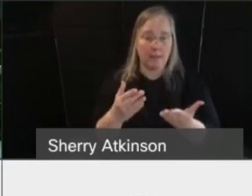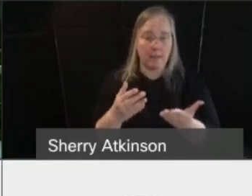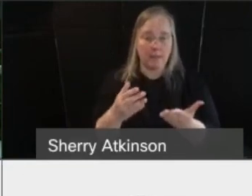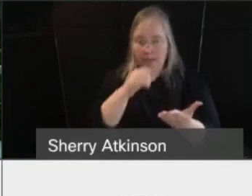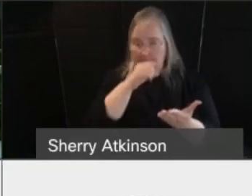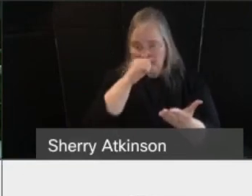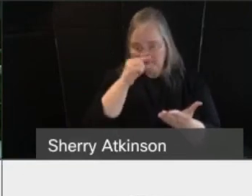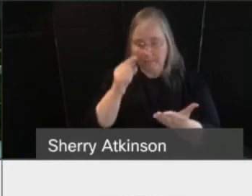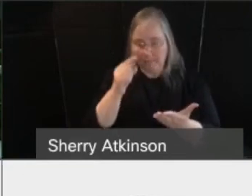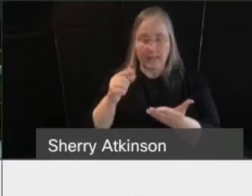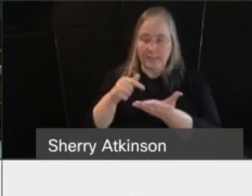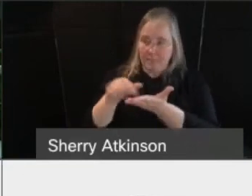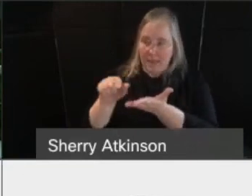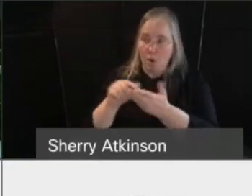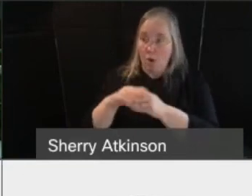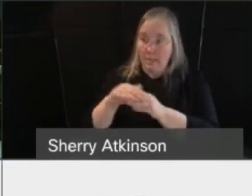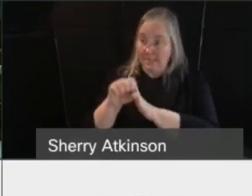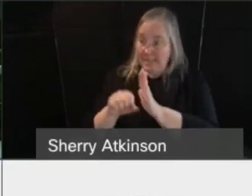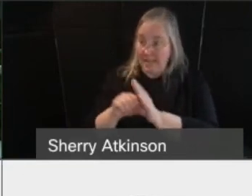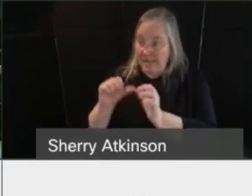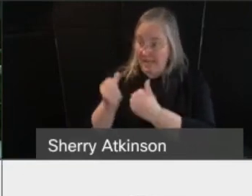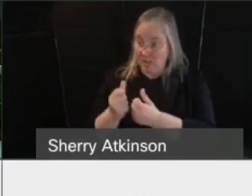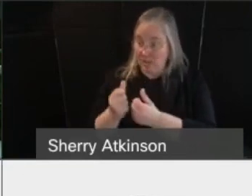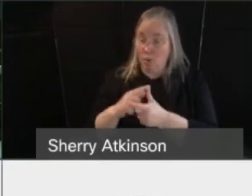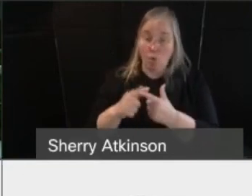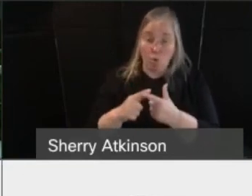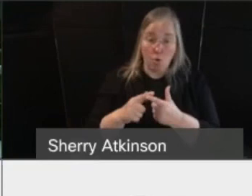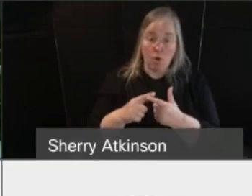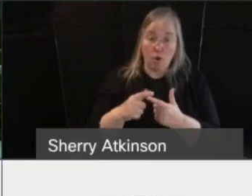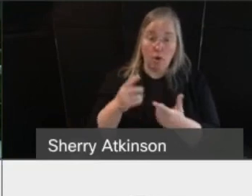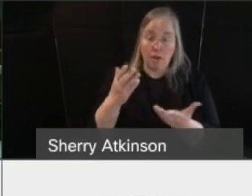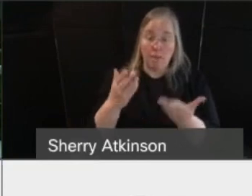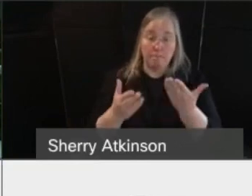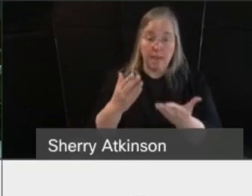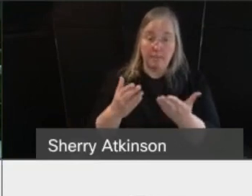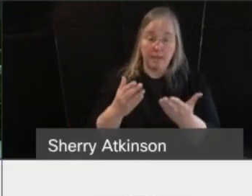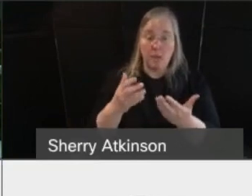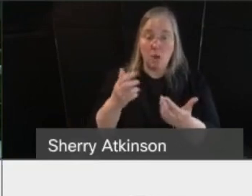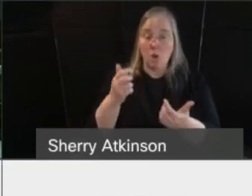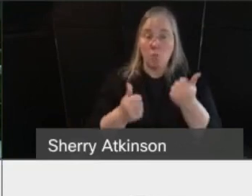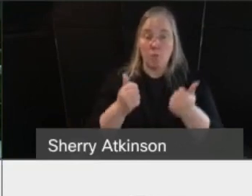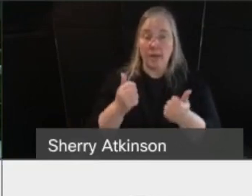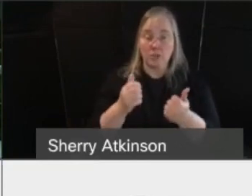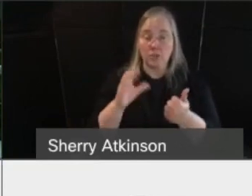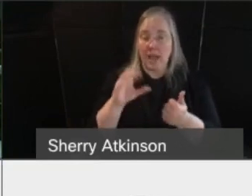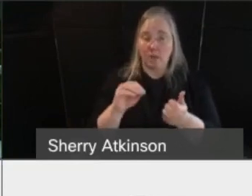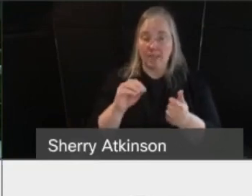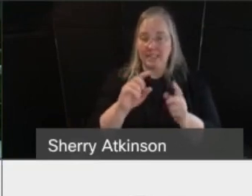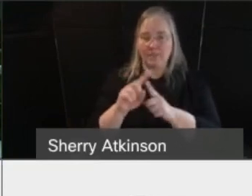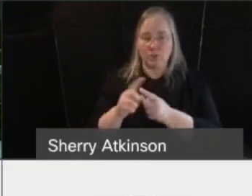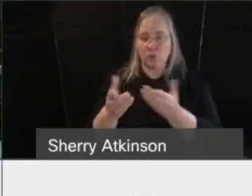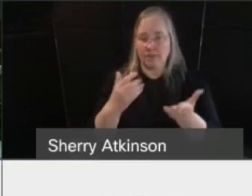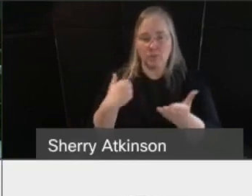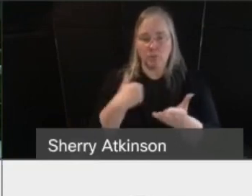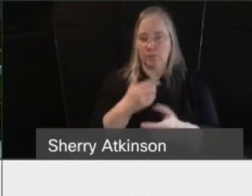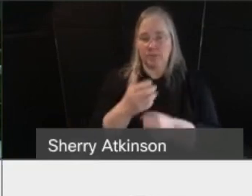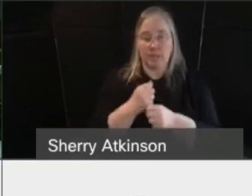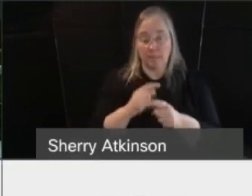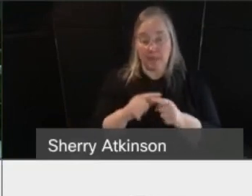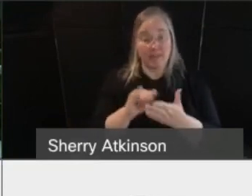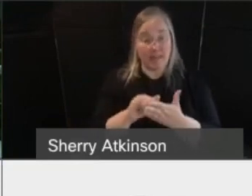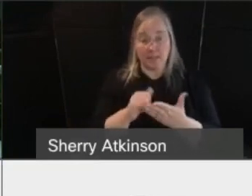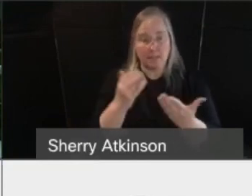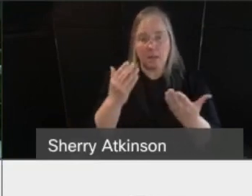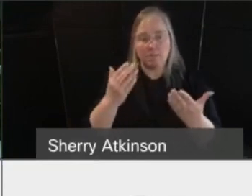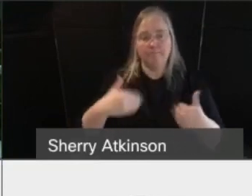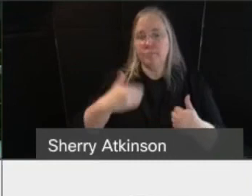agency or the ones that county different service receive. So that's all unknown at this point, but that's a really good question from